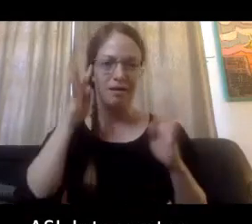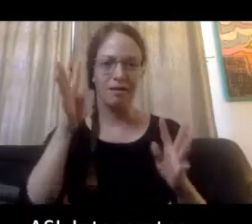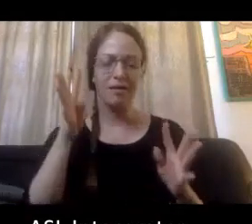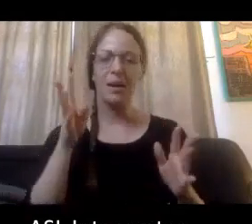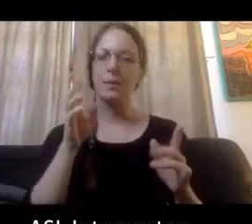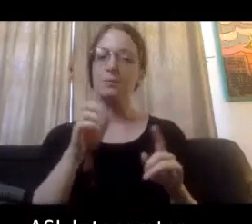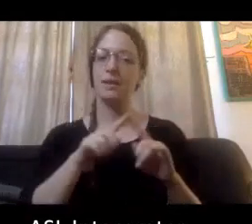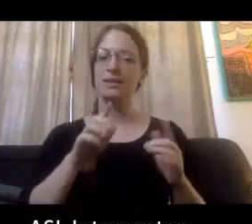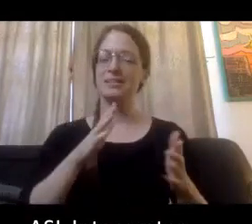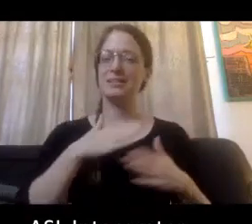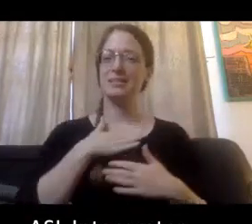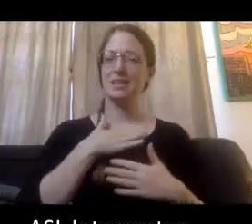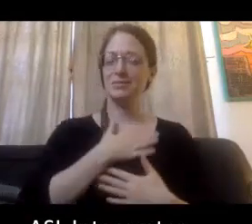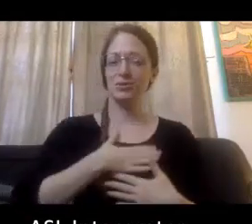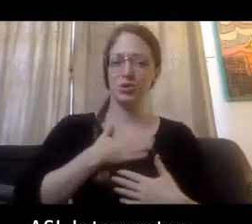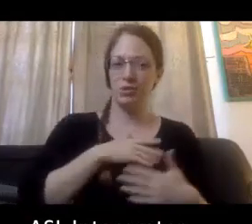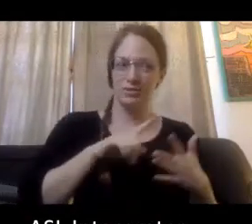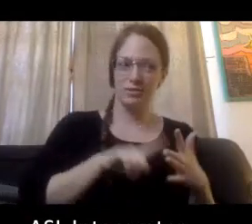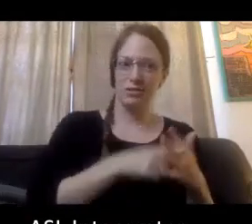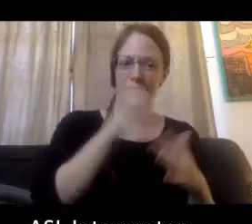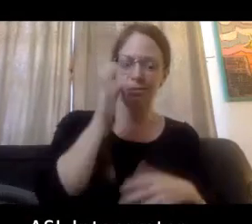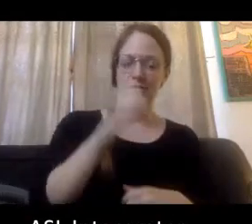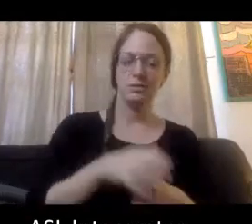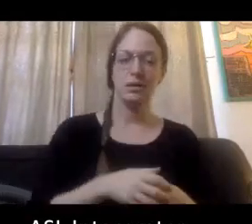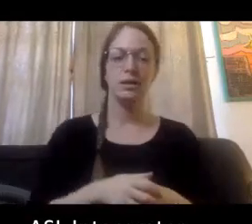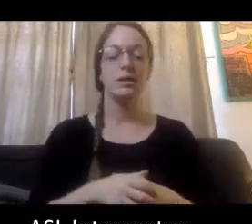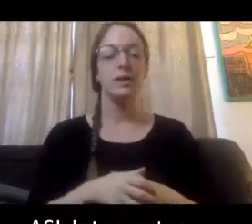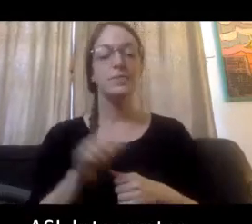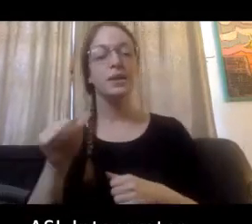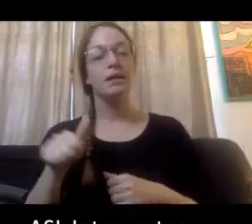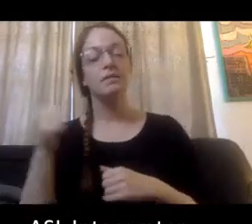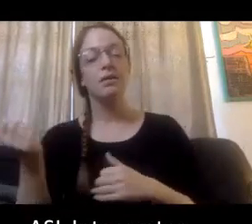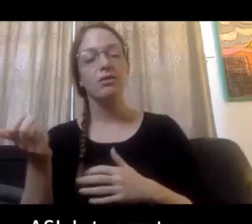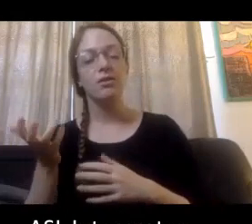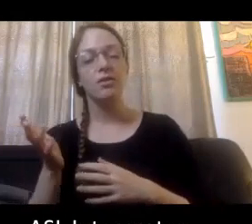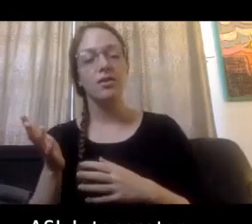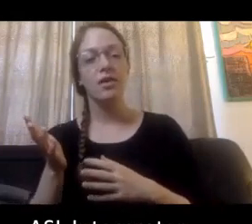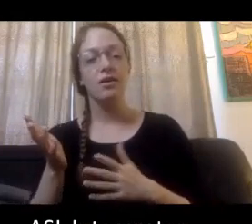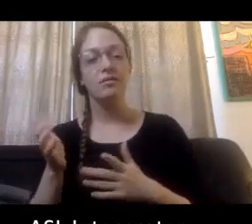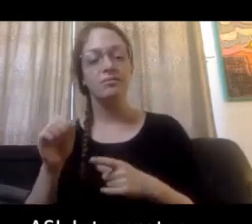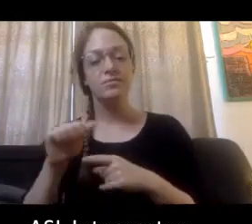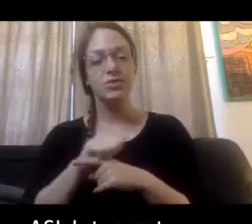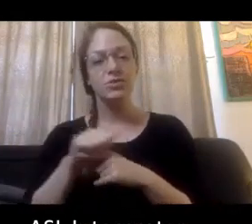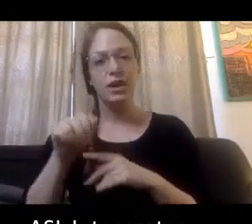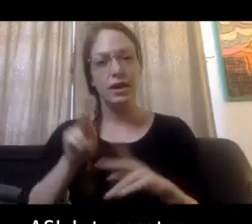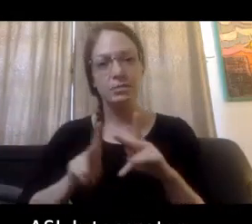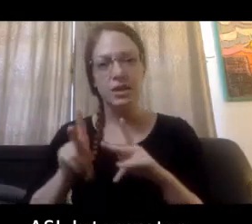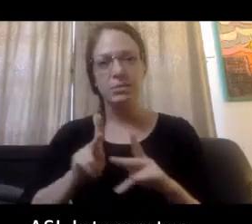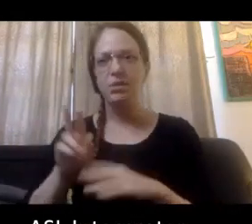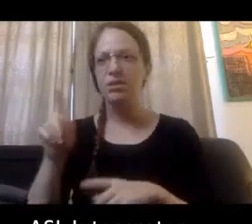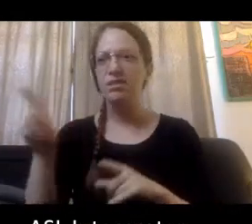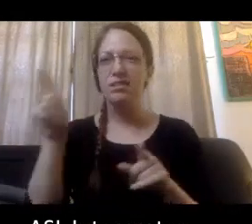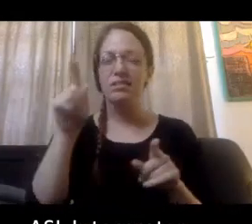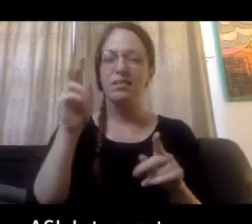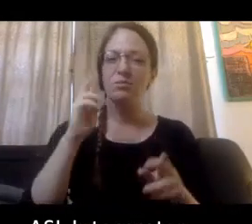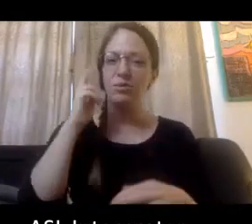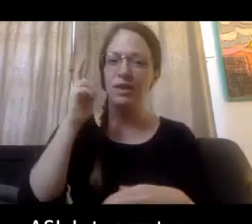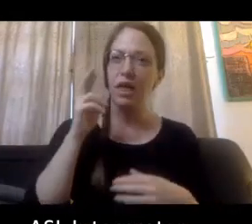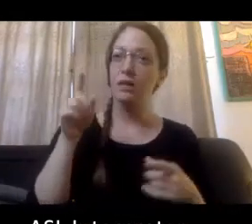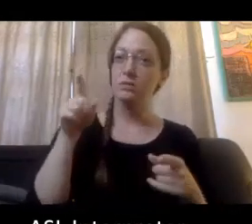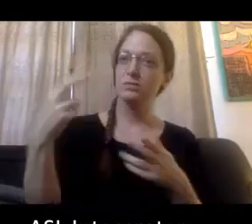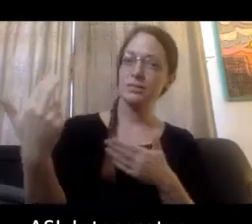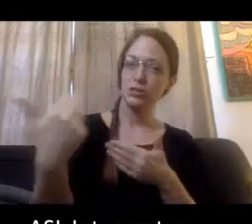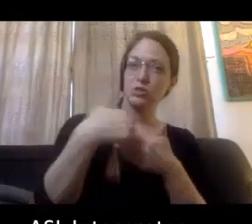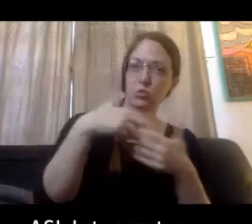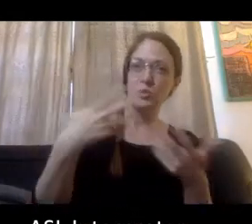challenge. I think another big challenge has just been trying to get people to realize that these games are out there and that they can play them. And that's been one of the things that